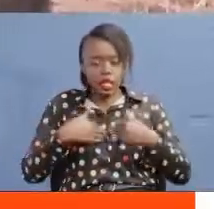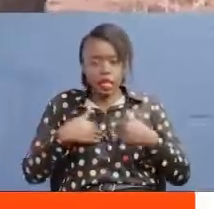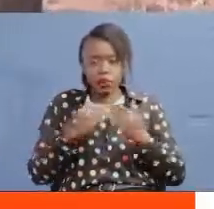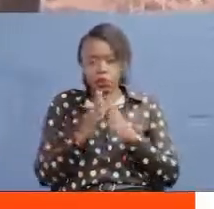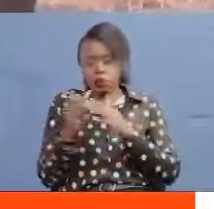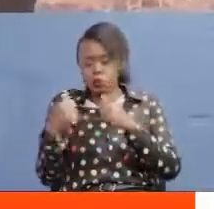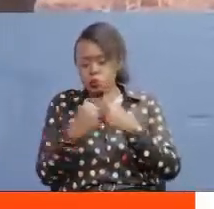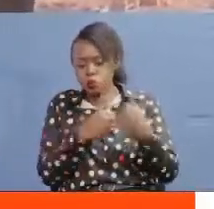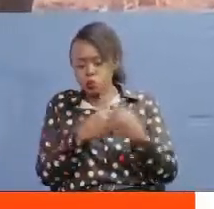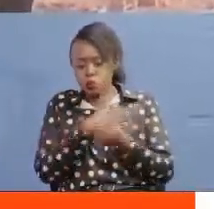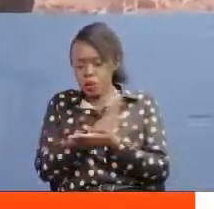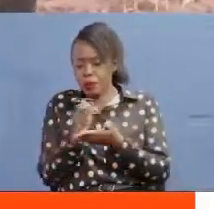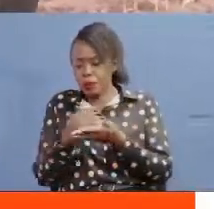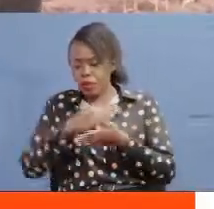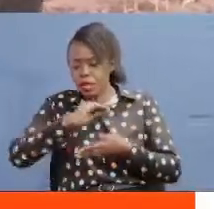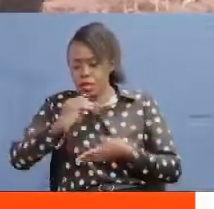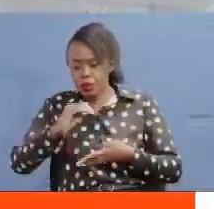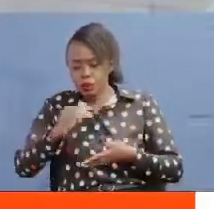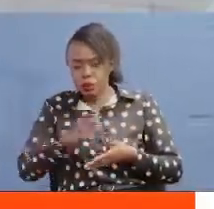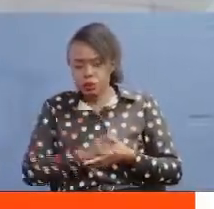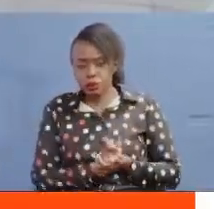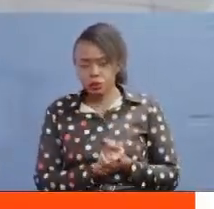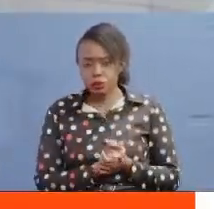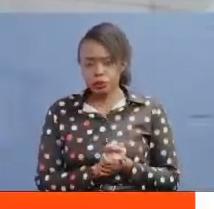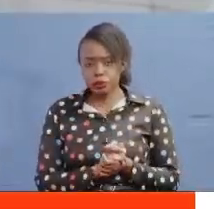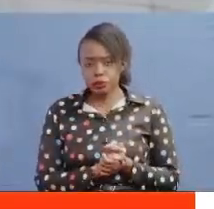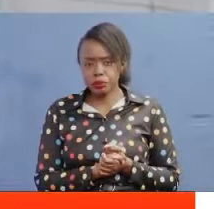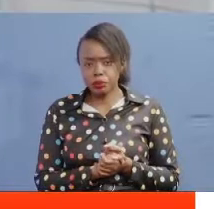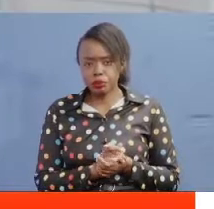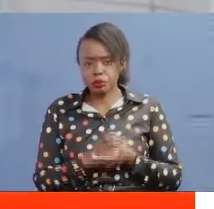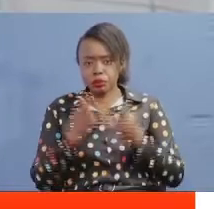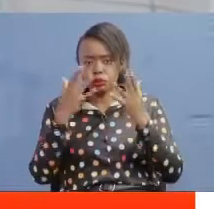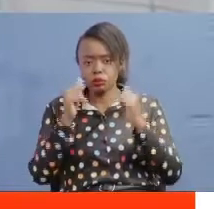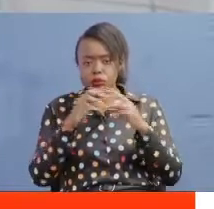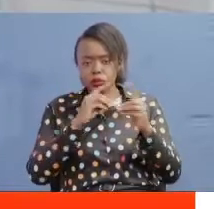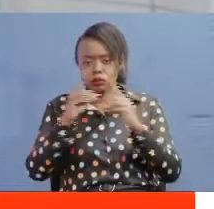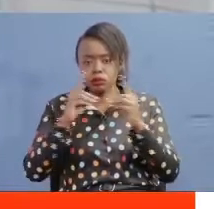conflict among the communities. The Director of